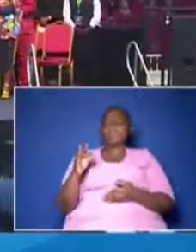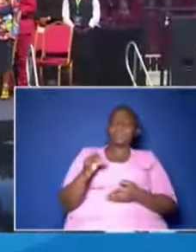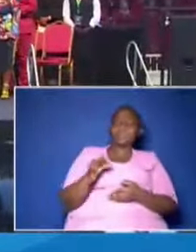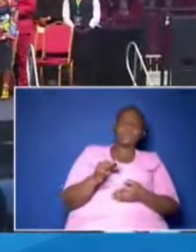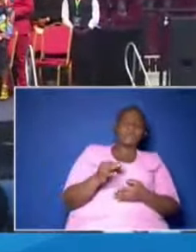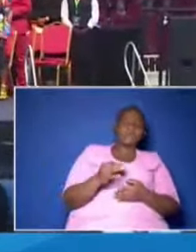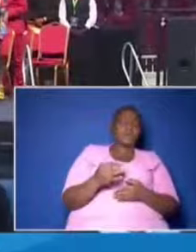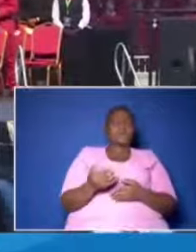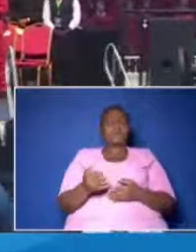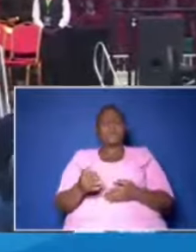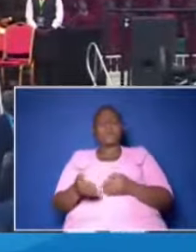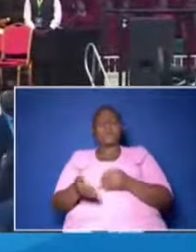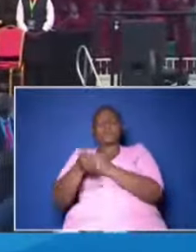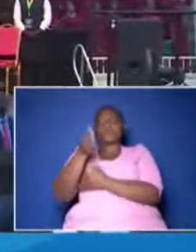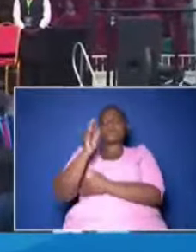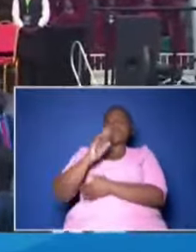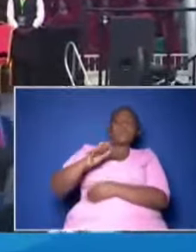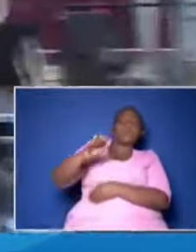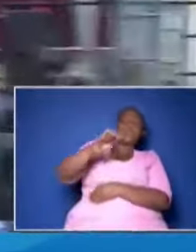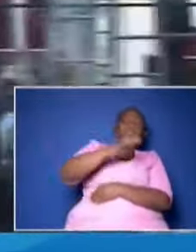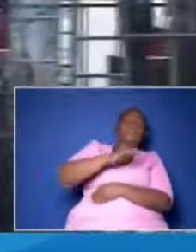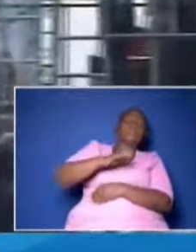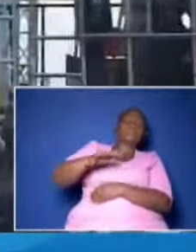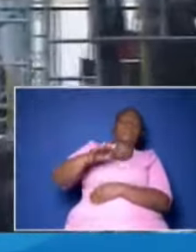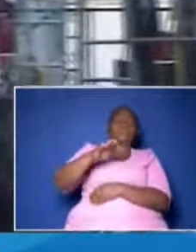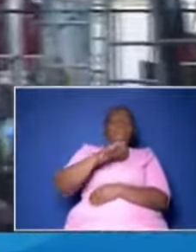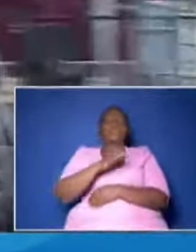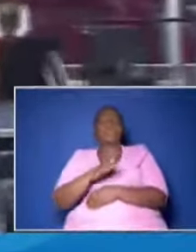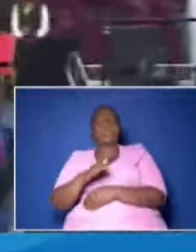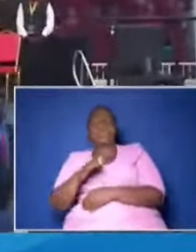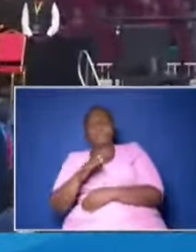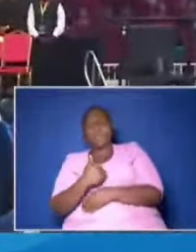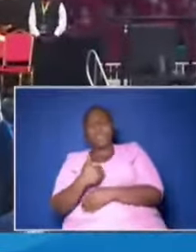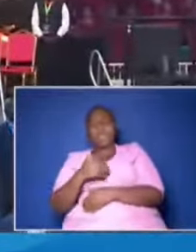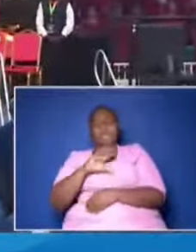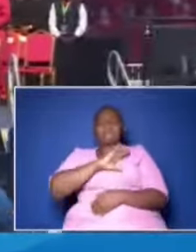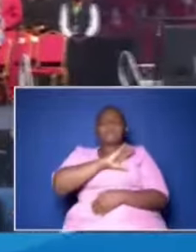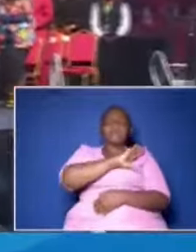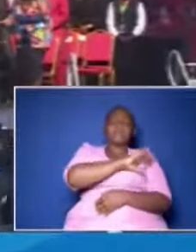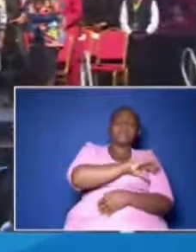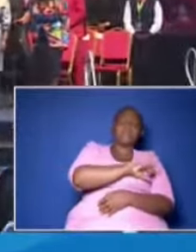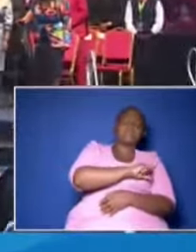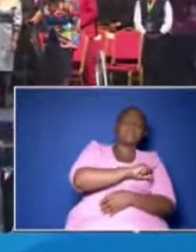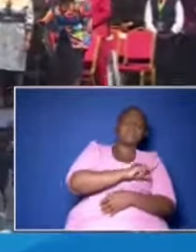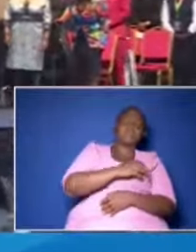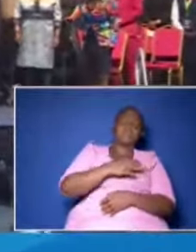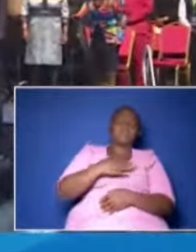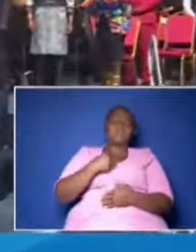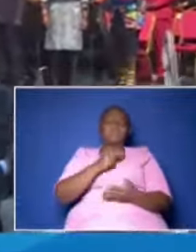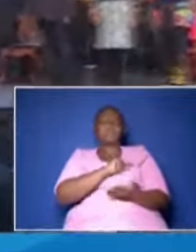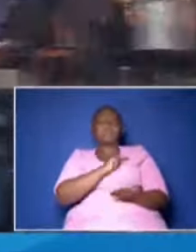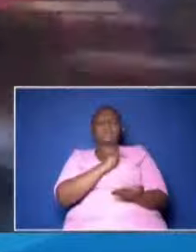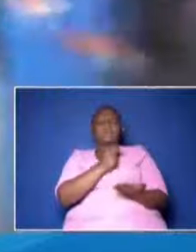his father of mercy and